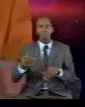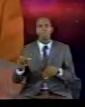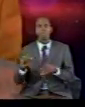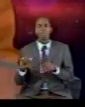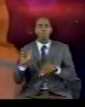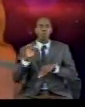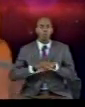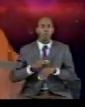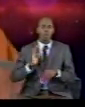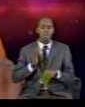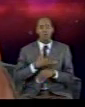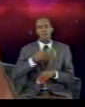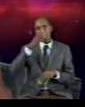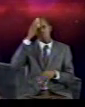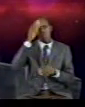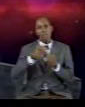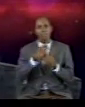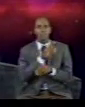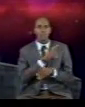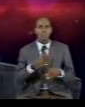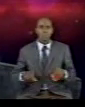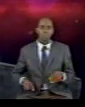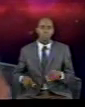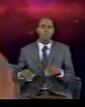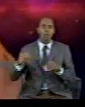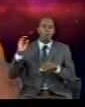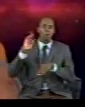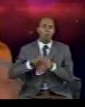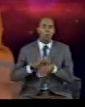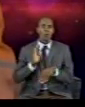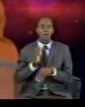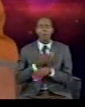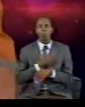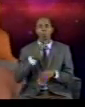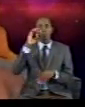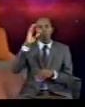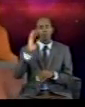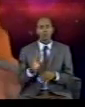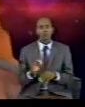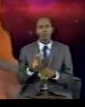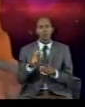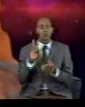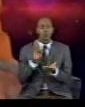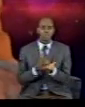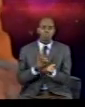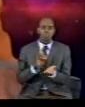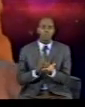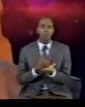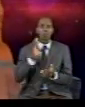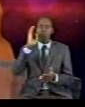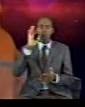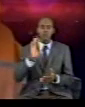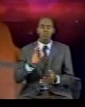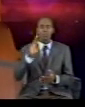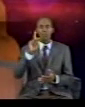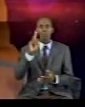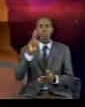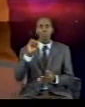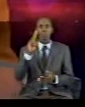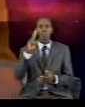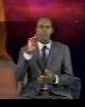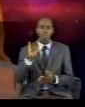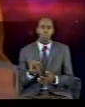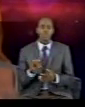Lord, upon our pastor, Dr. Pastor W. Akanmu, that there will be